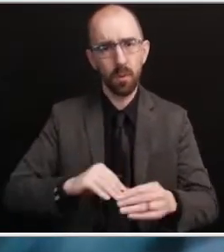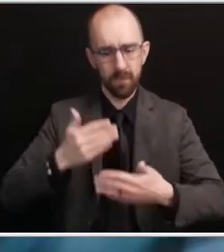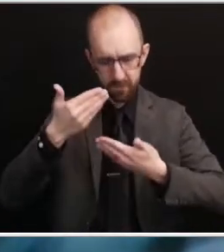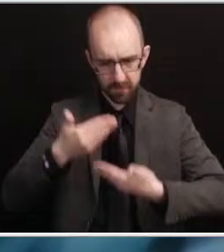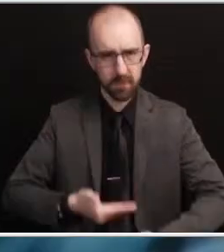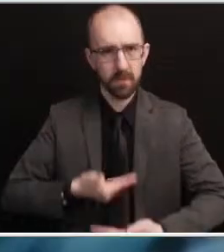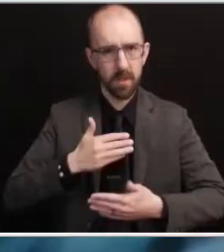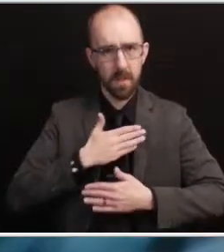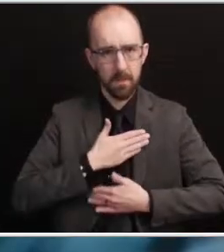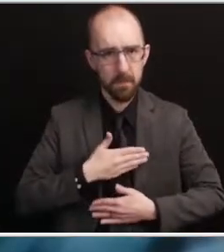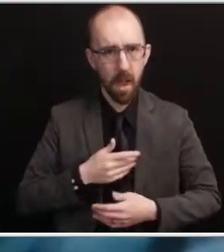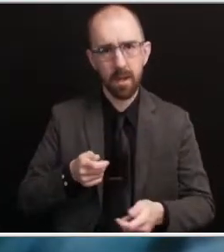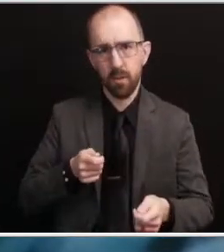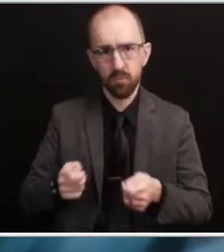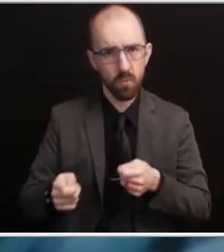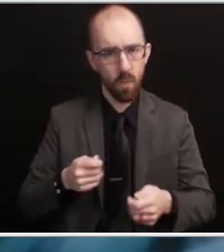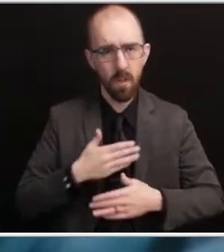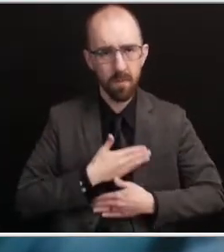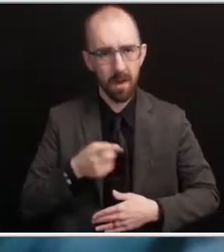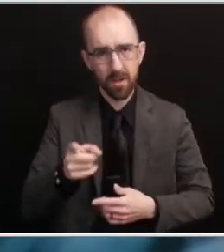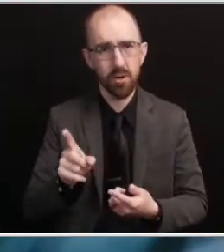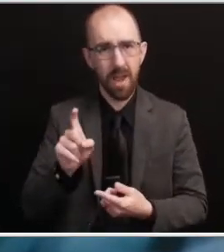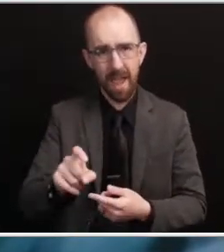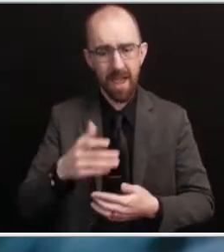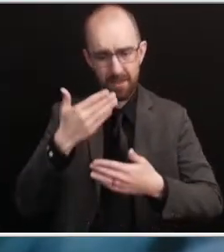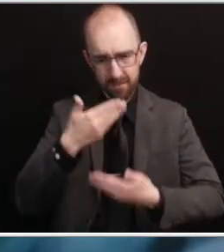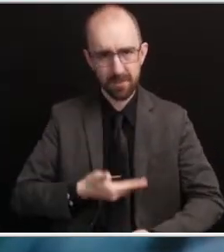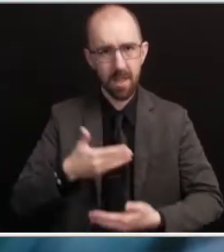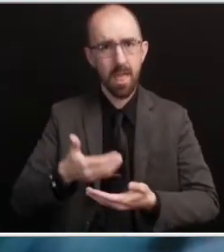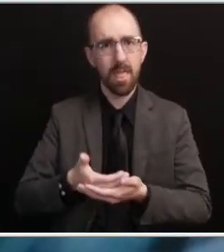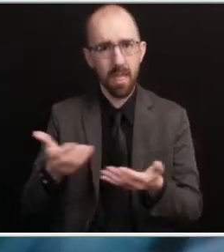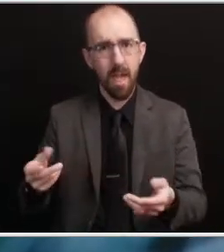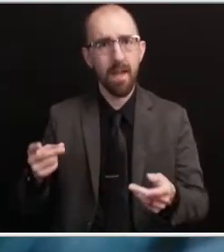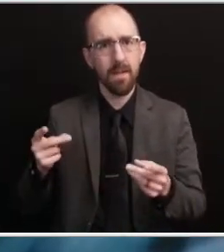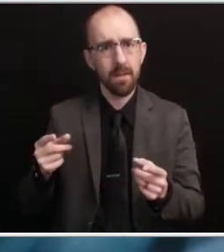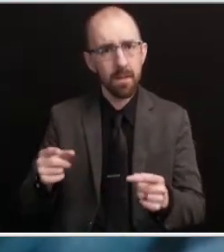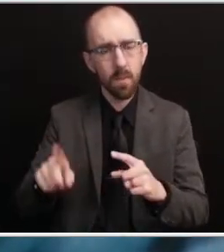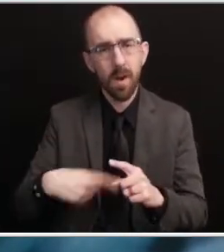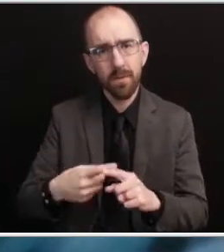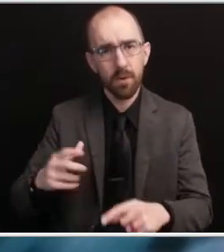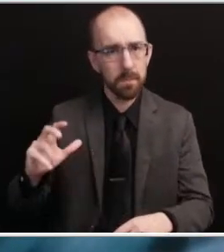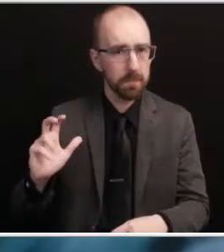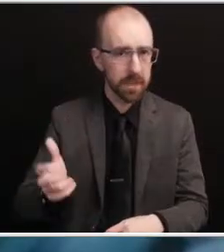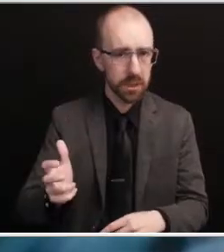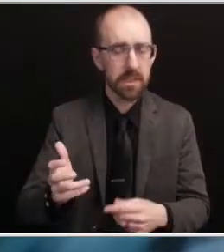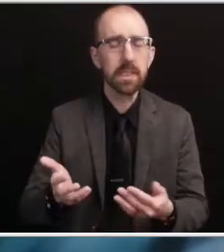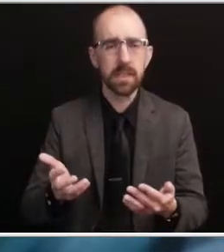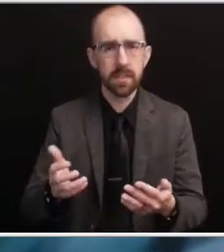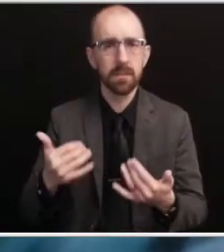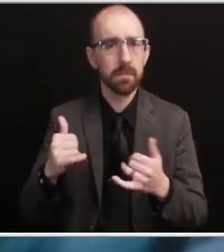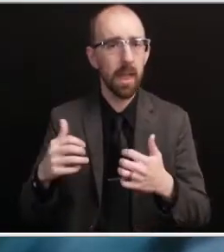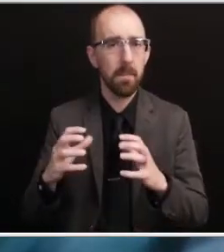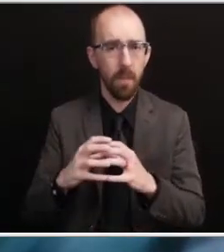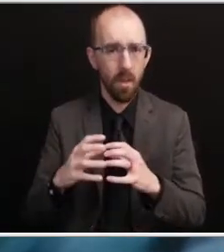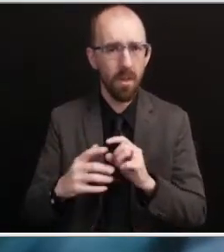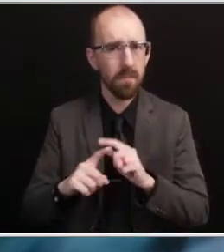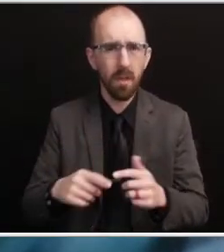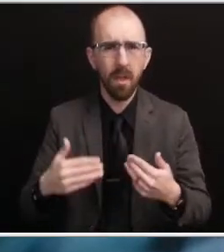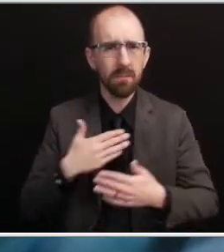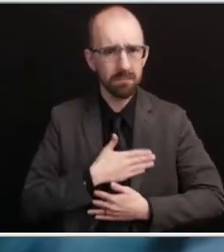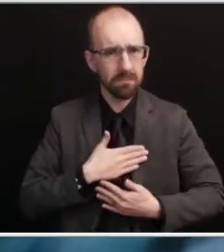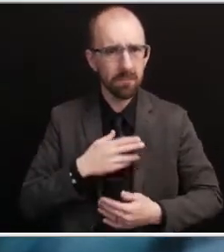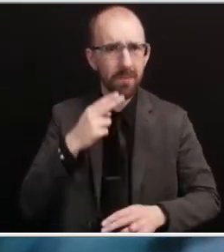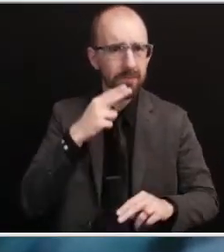have control of your body. You're asking it to do a lot at high speeds whenever you're pitching and playing ball, but have fun. But